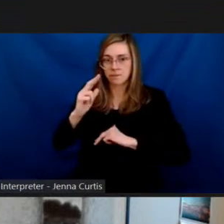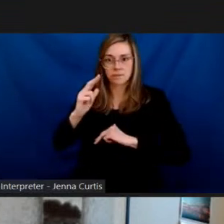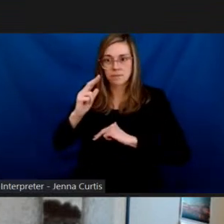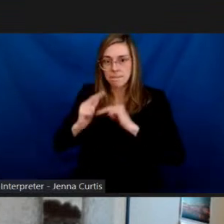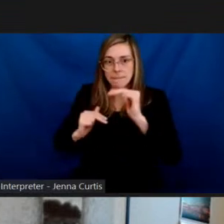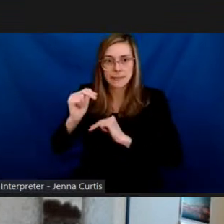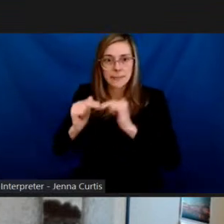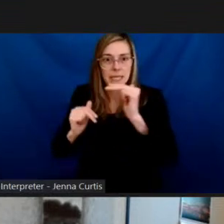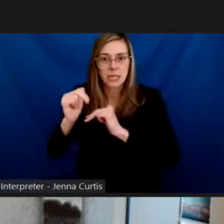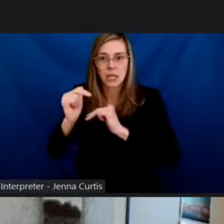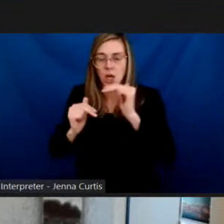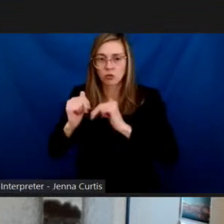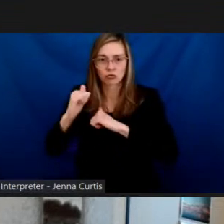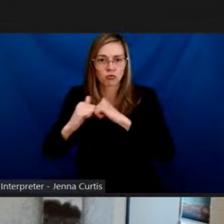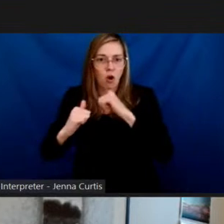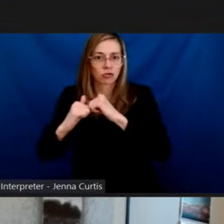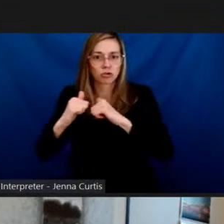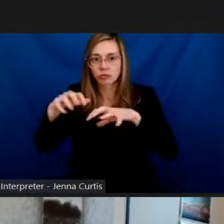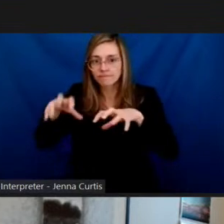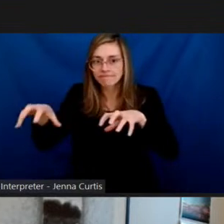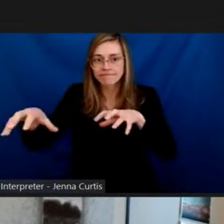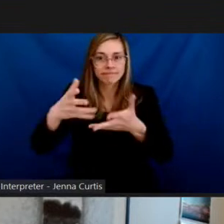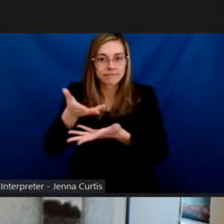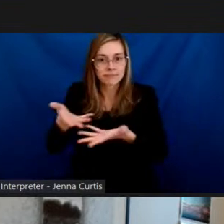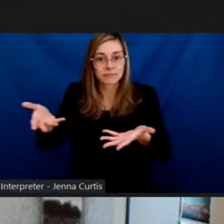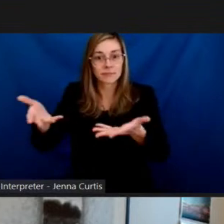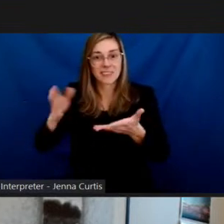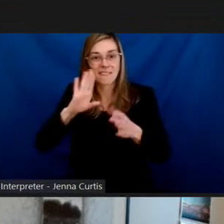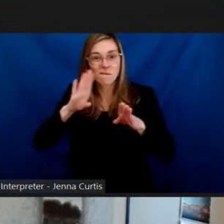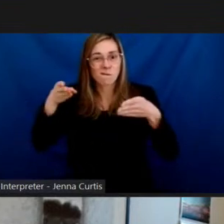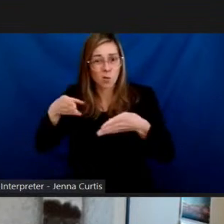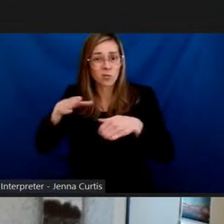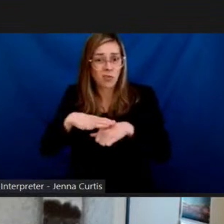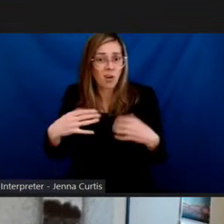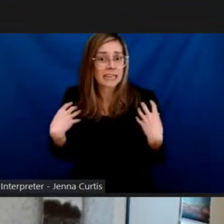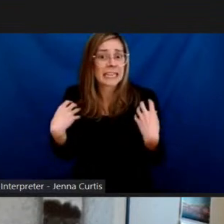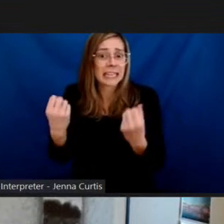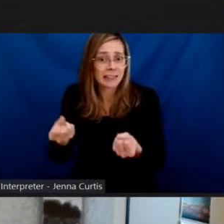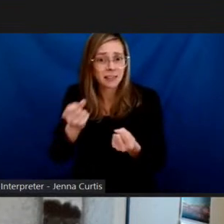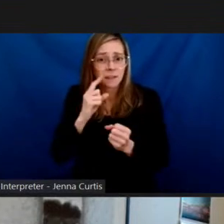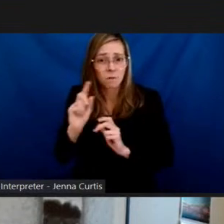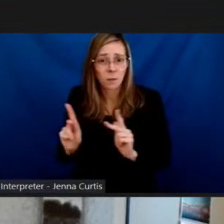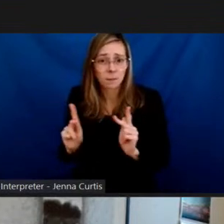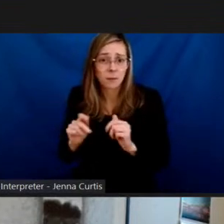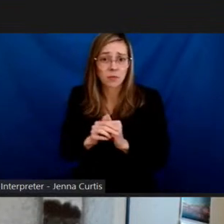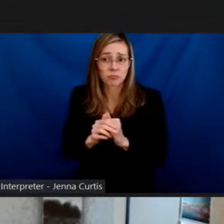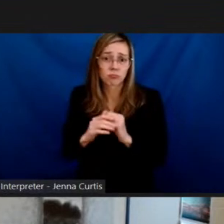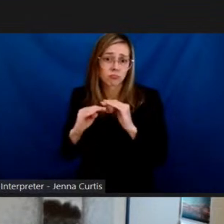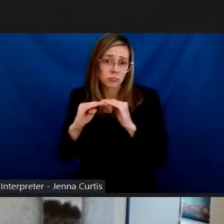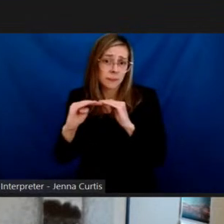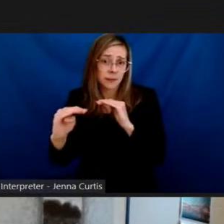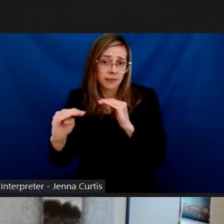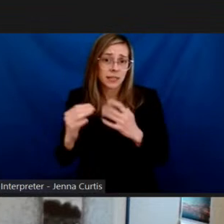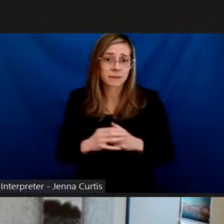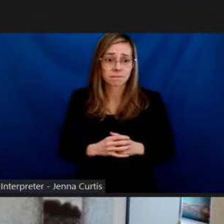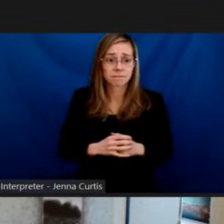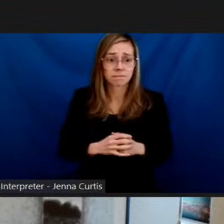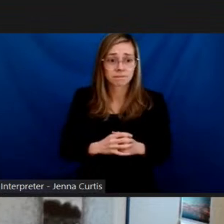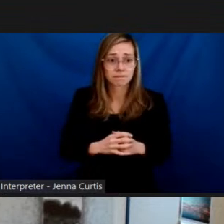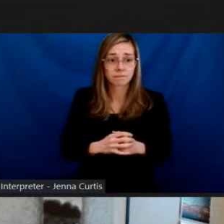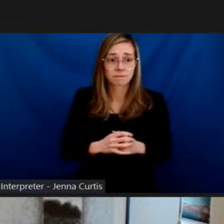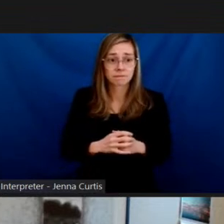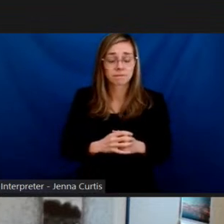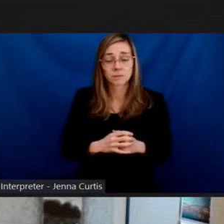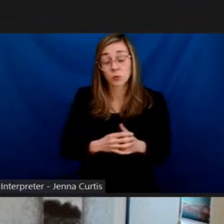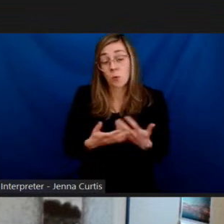really emphasizes healing for people and stability. So that's really what this